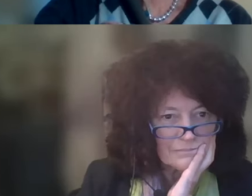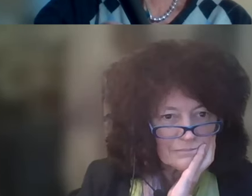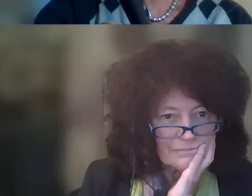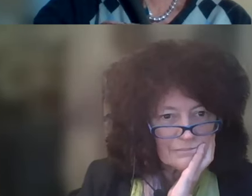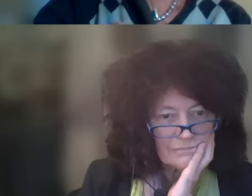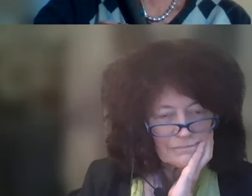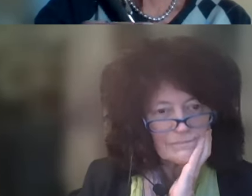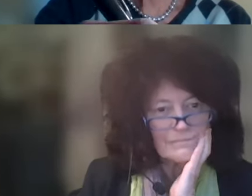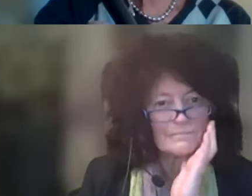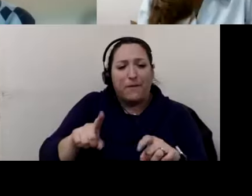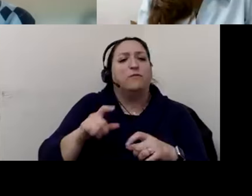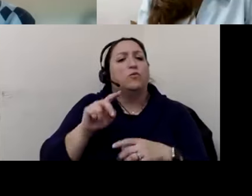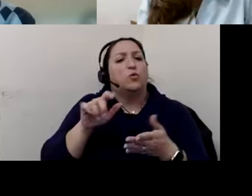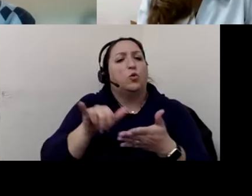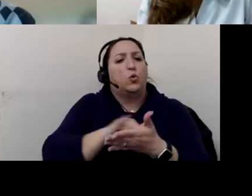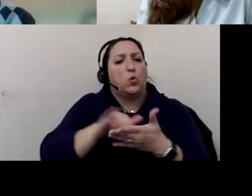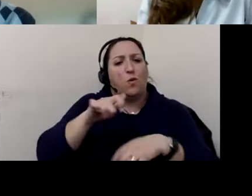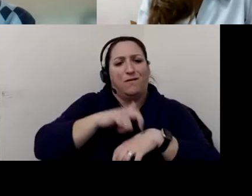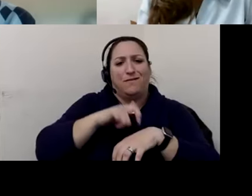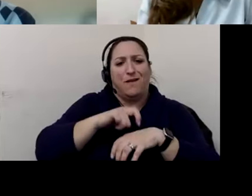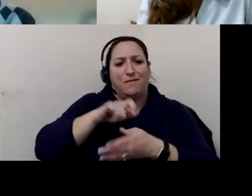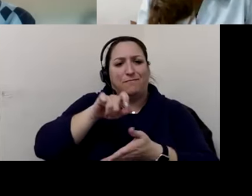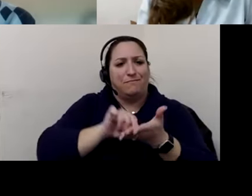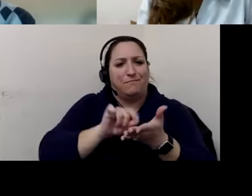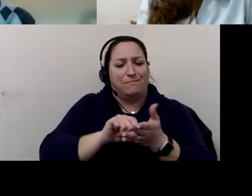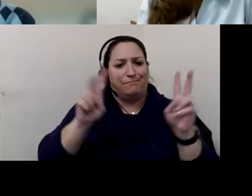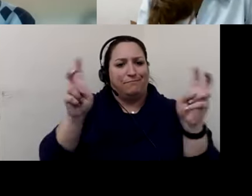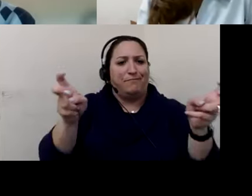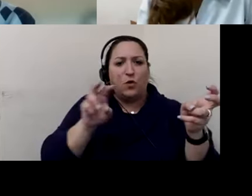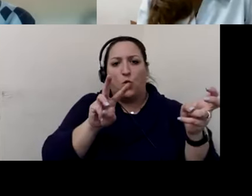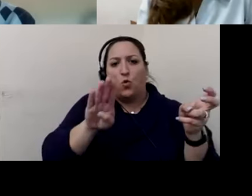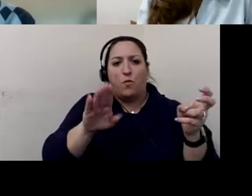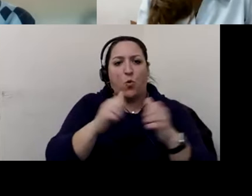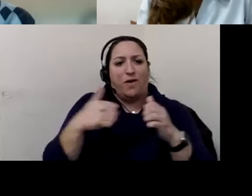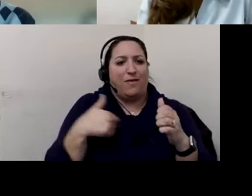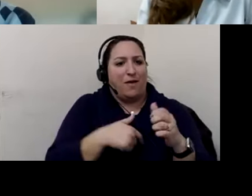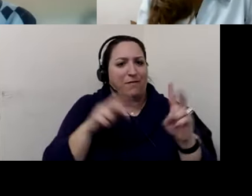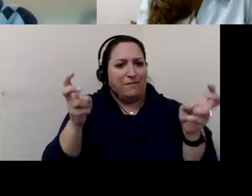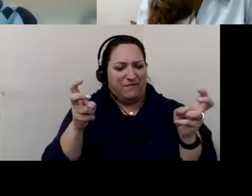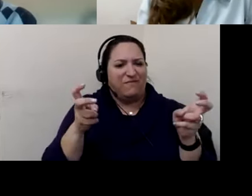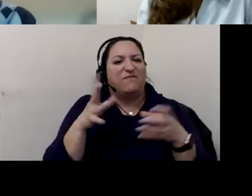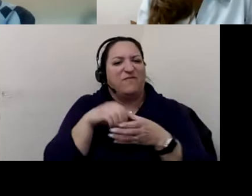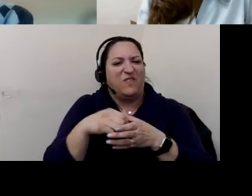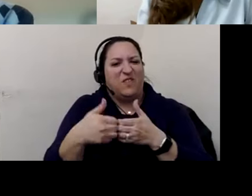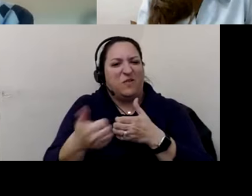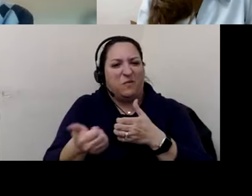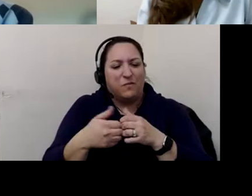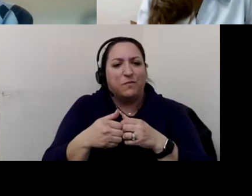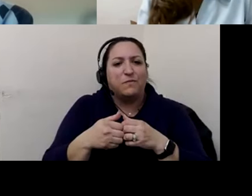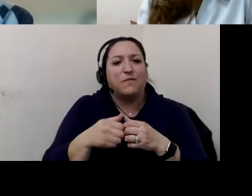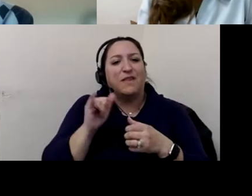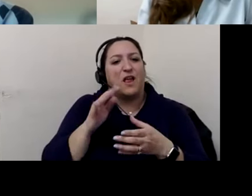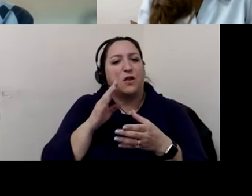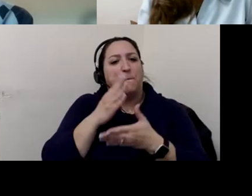1972, a New York Times editorial entitled "The Willowbrooks With Us" said in part, "It is part